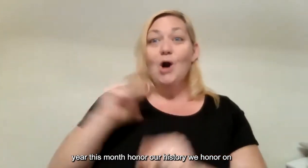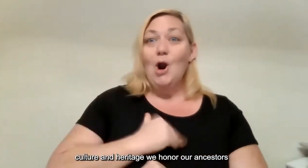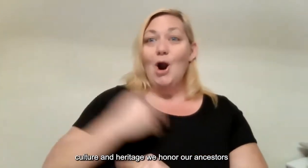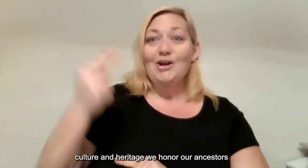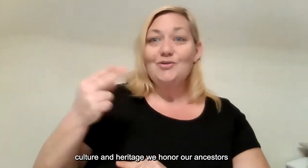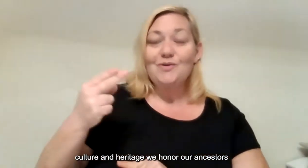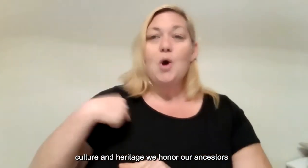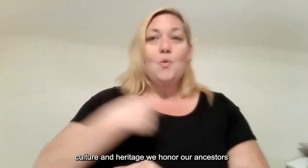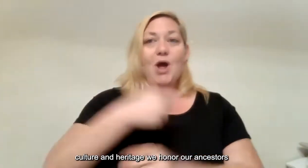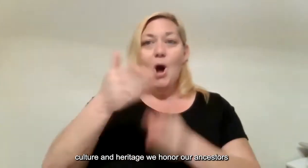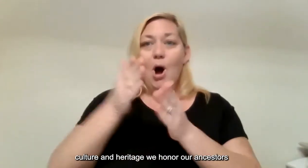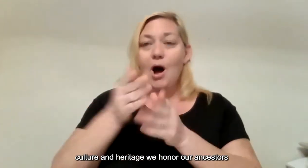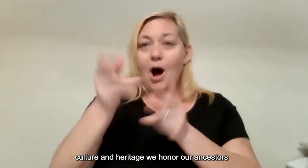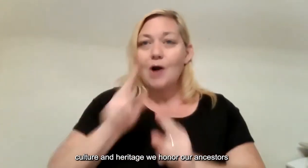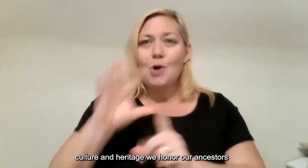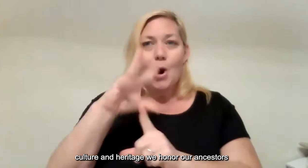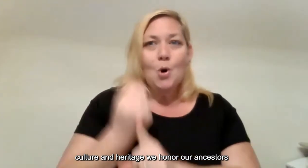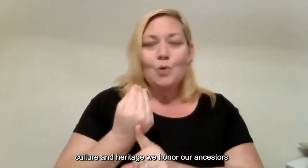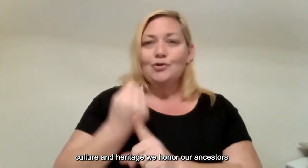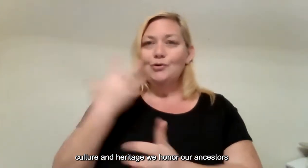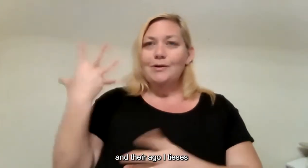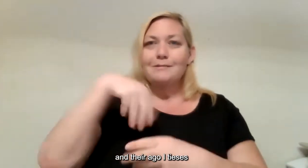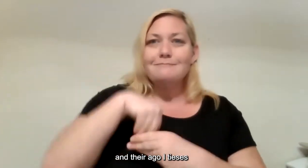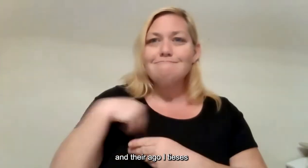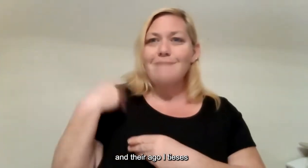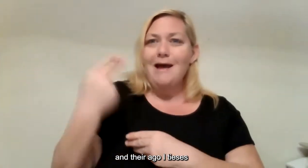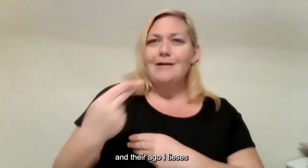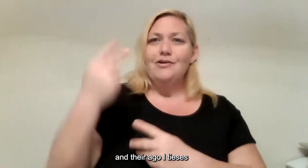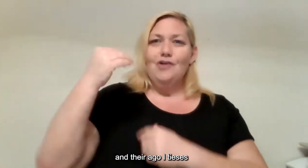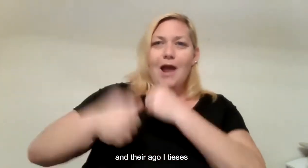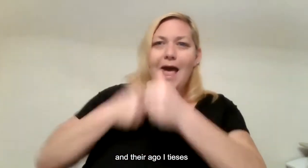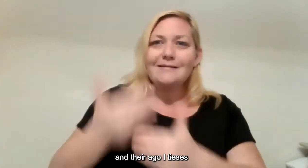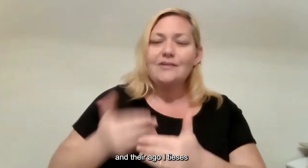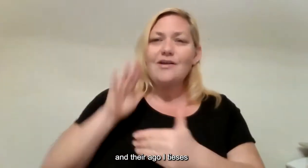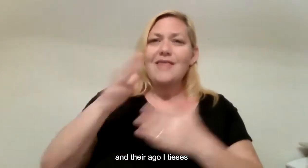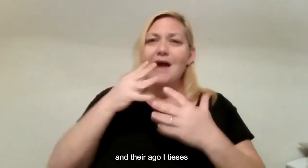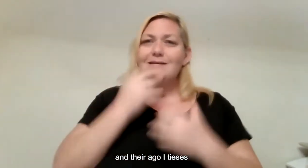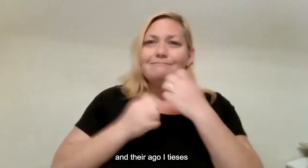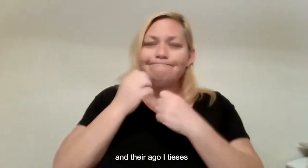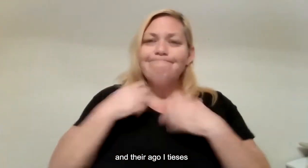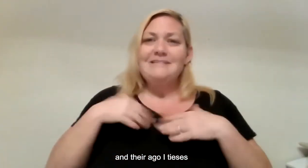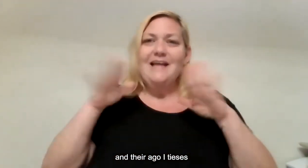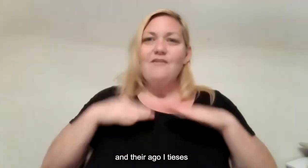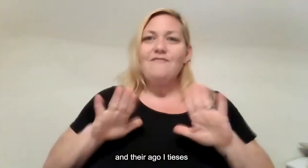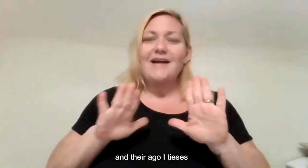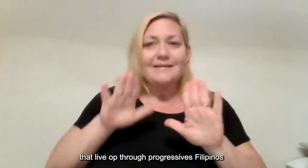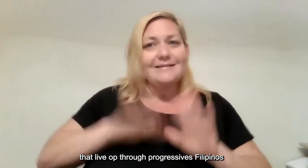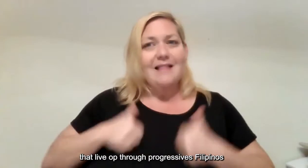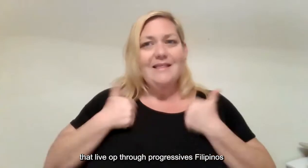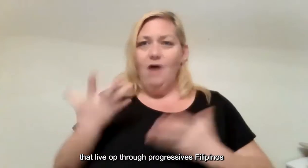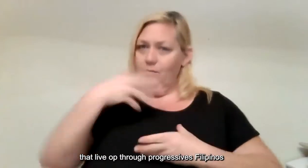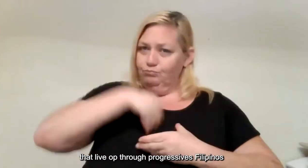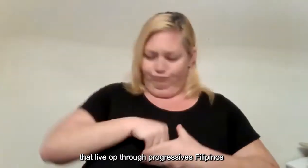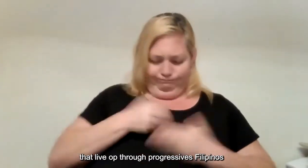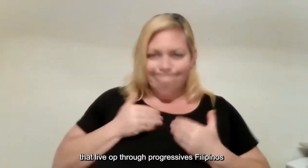We honor our culture and heritage. We honor our ancestors and their sacrifices that live on through us and power us forward